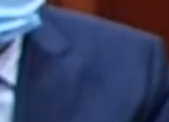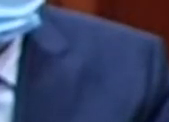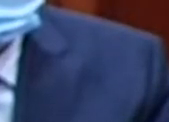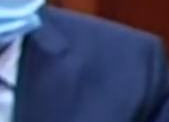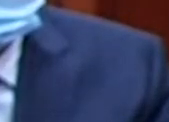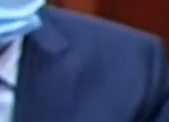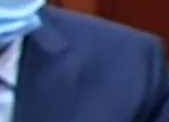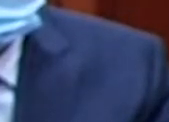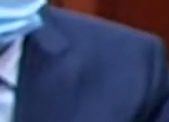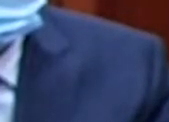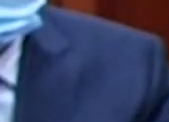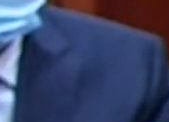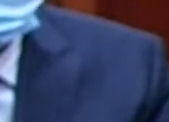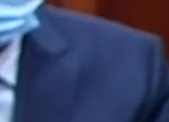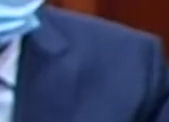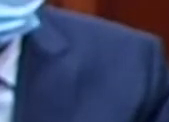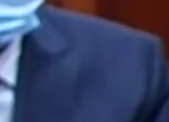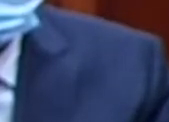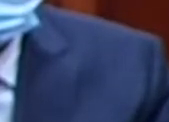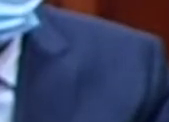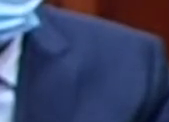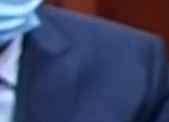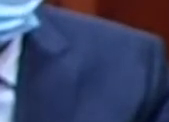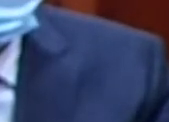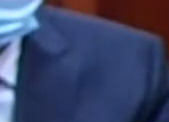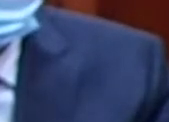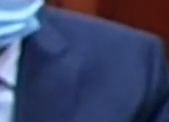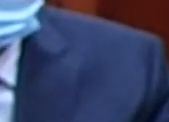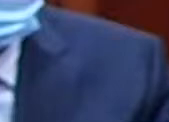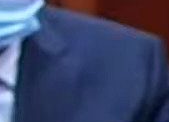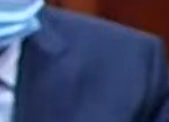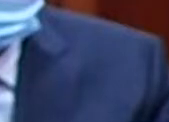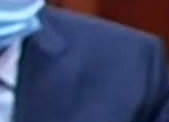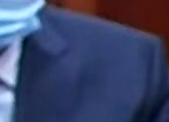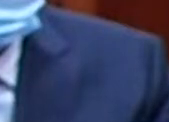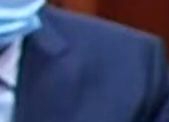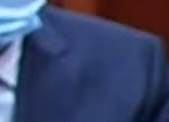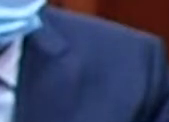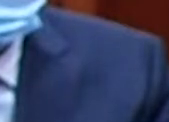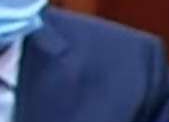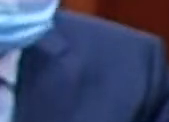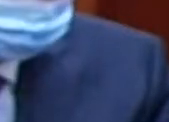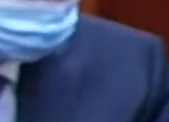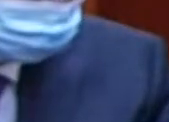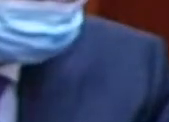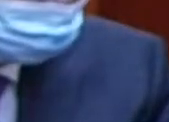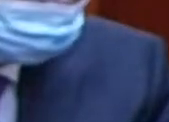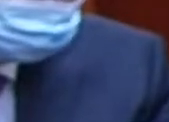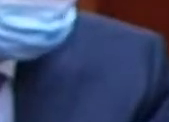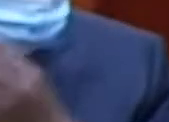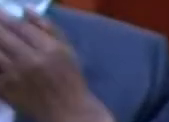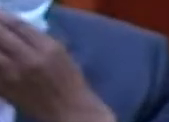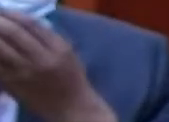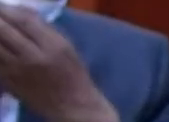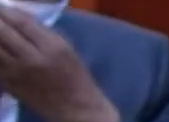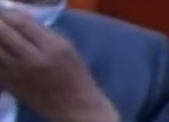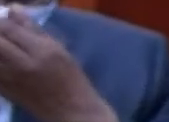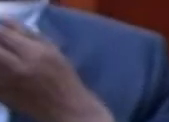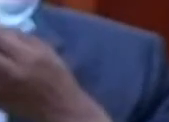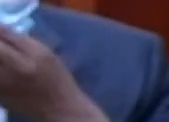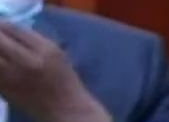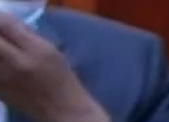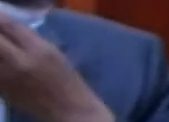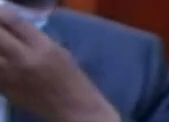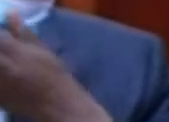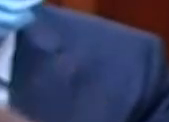is a Quaker tenant. It's not an event, it is a way of life. That one should not use their